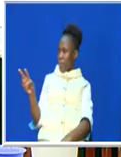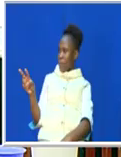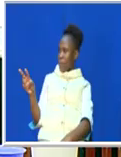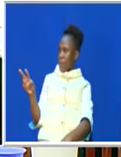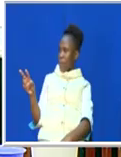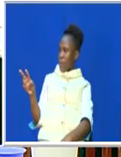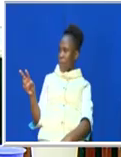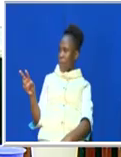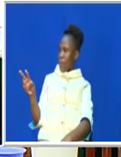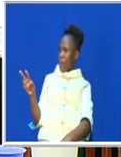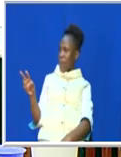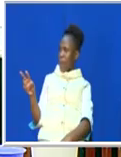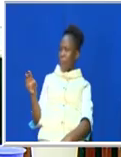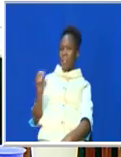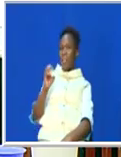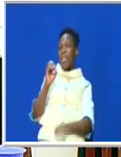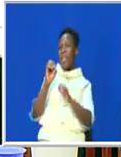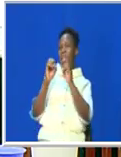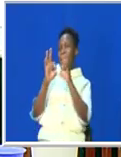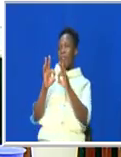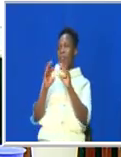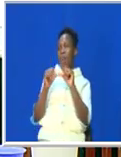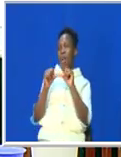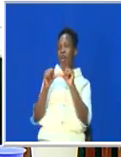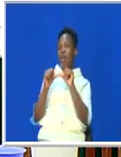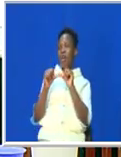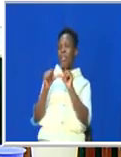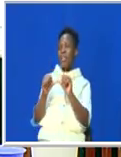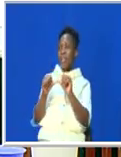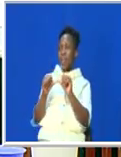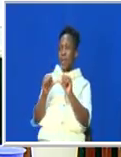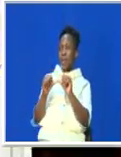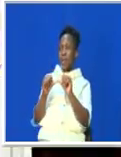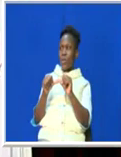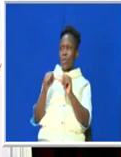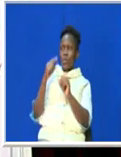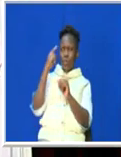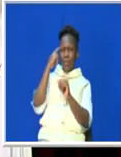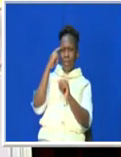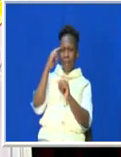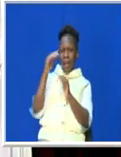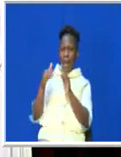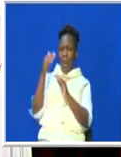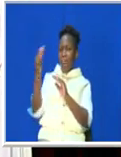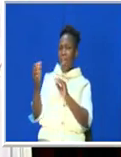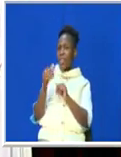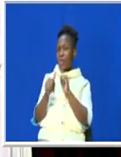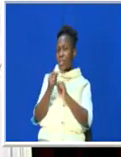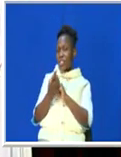If I were to continue with my pattern, what shape would be here?